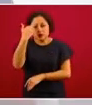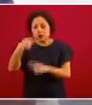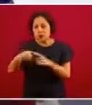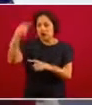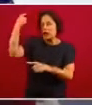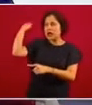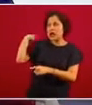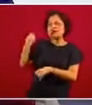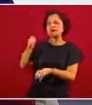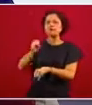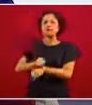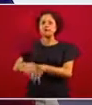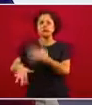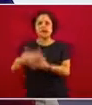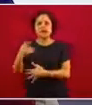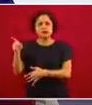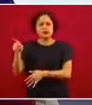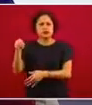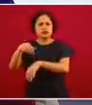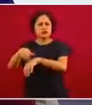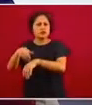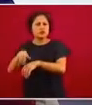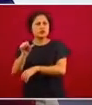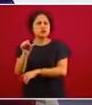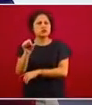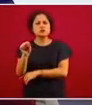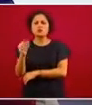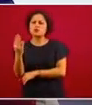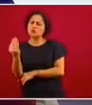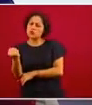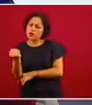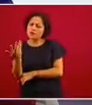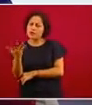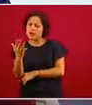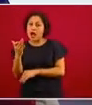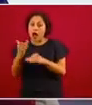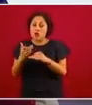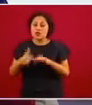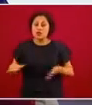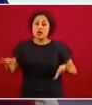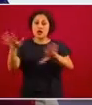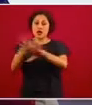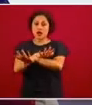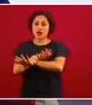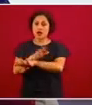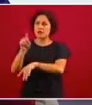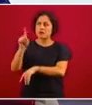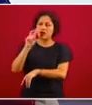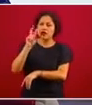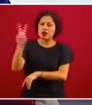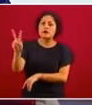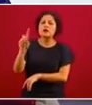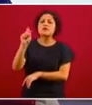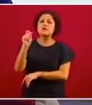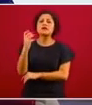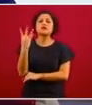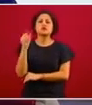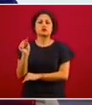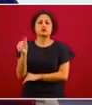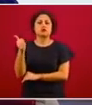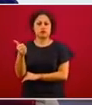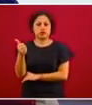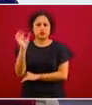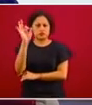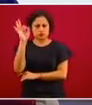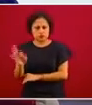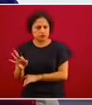Because remember that, for example, in week 15, this number was at 16 something, and now it's